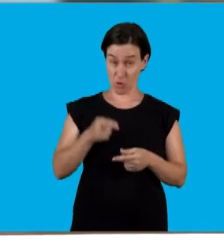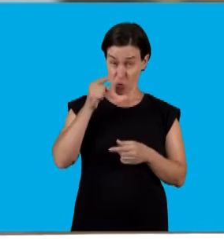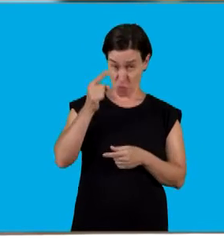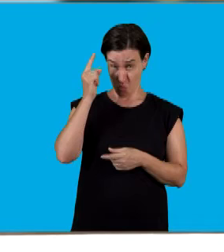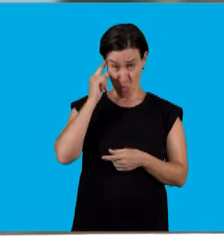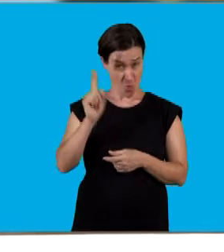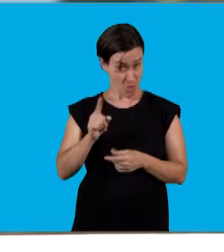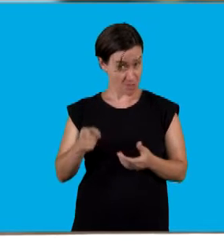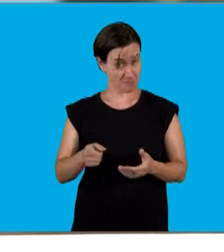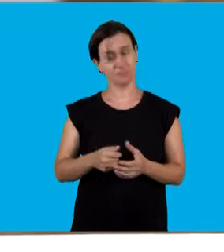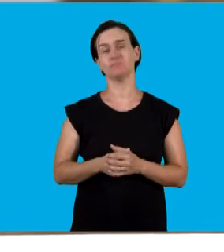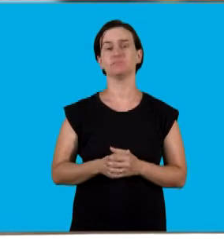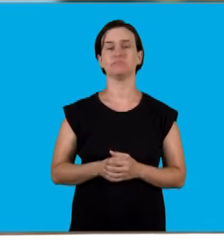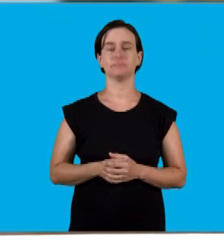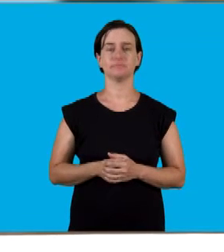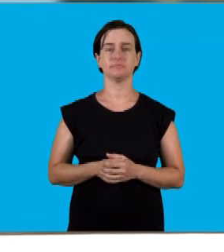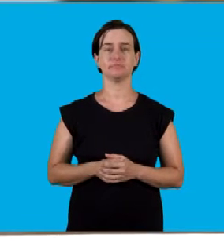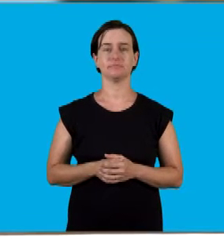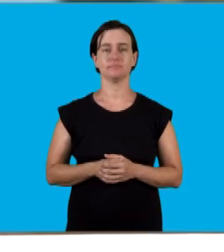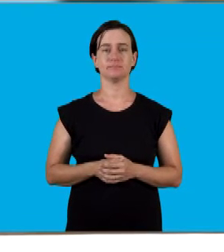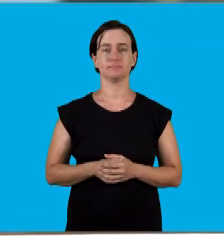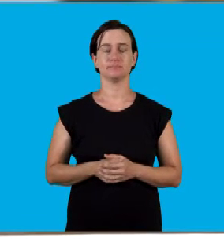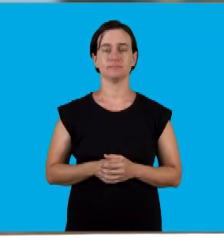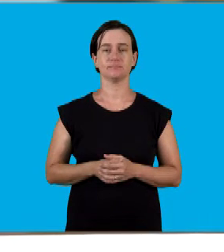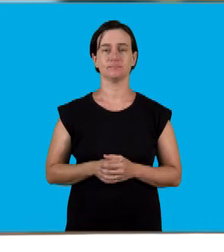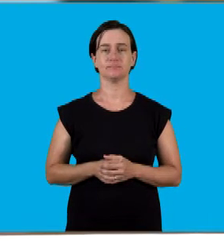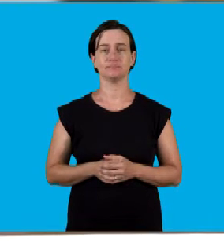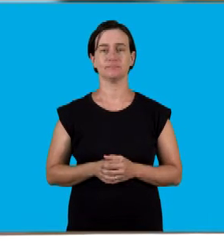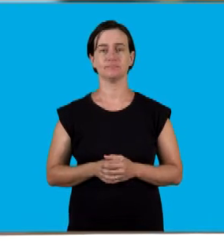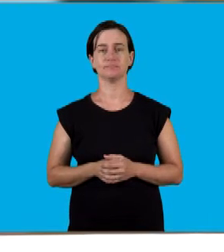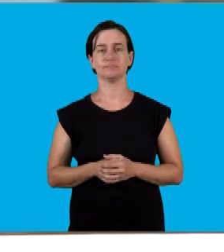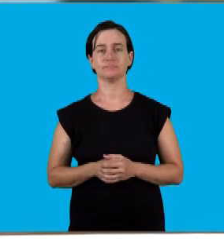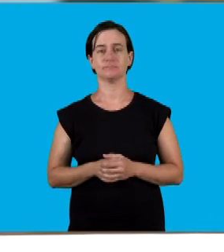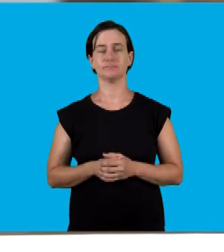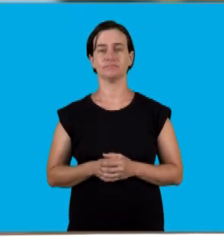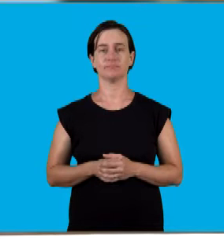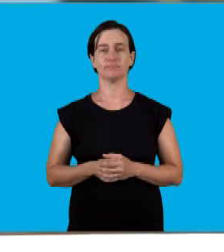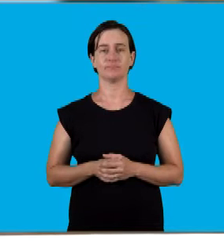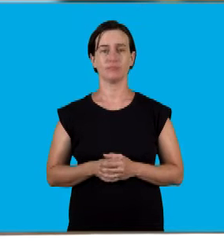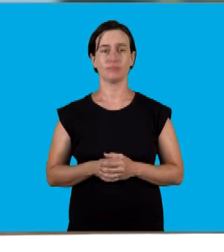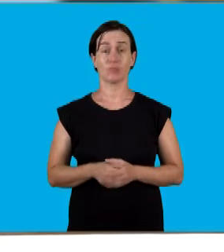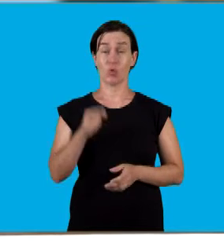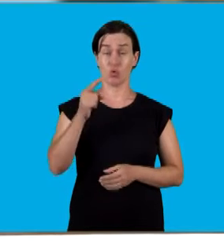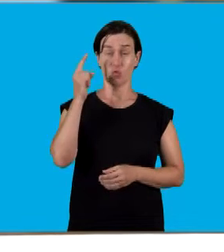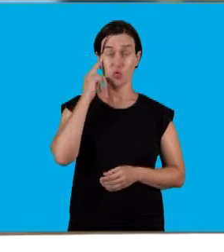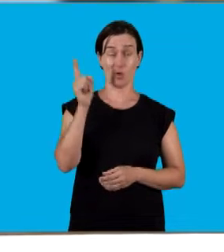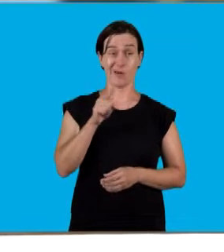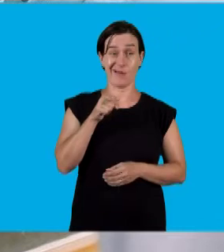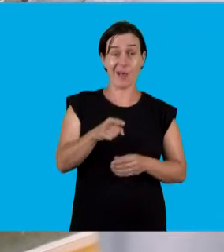off our lesson with a did you know. So, did you know